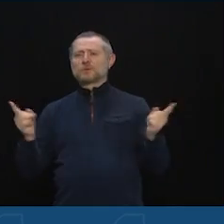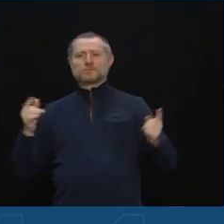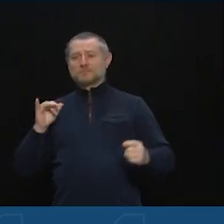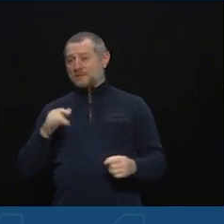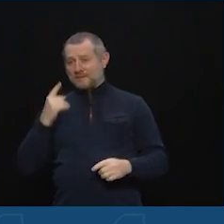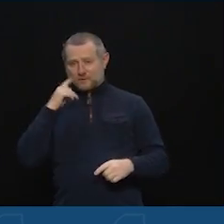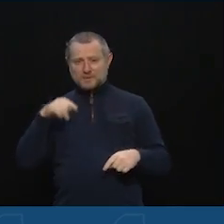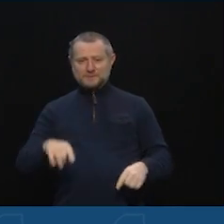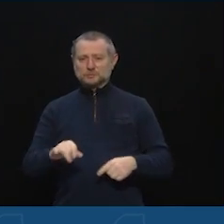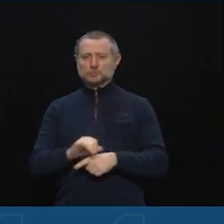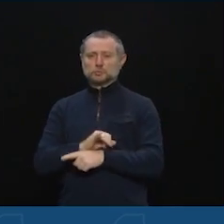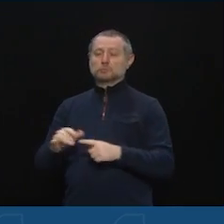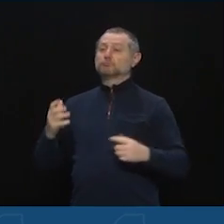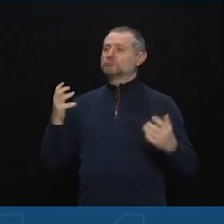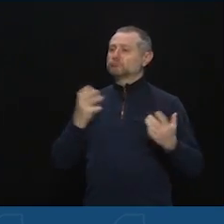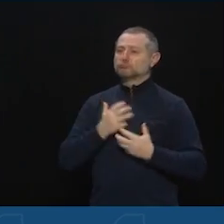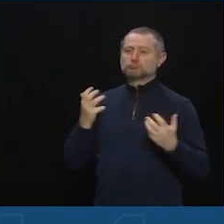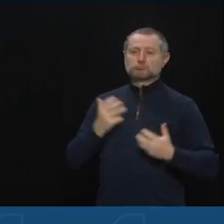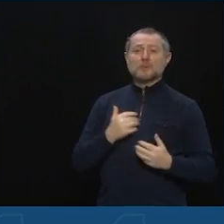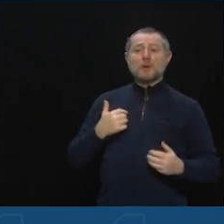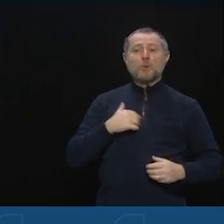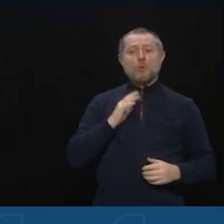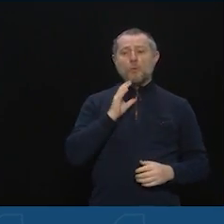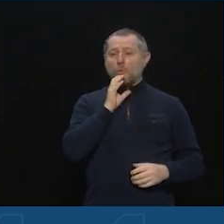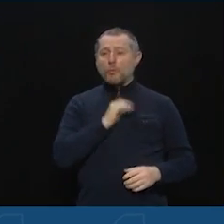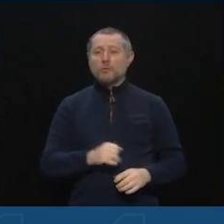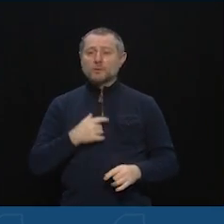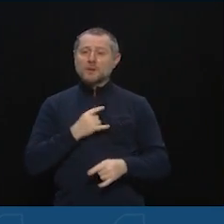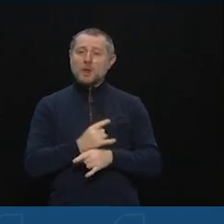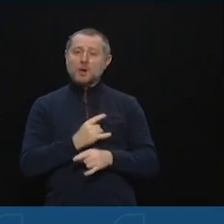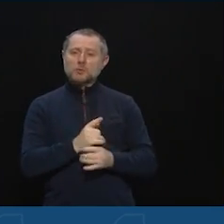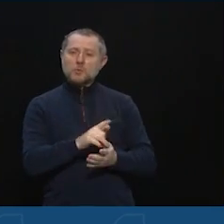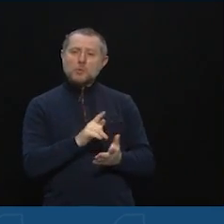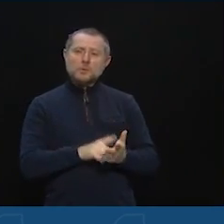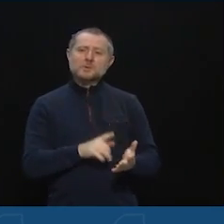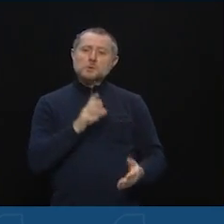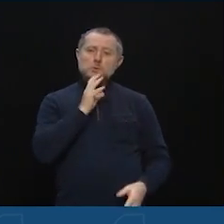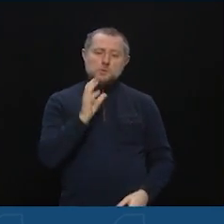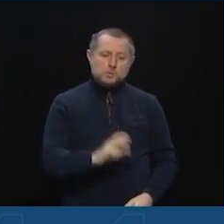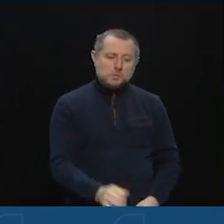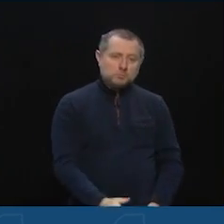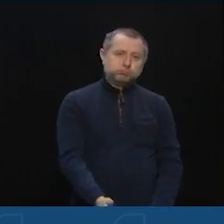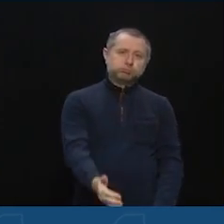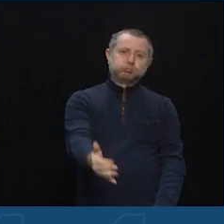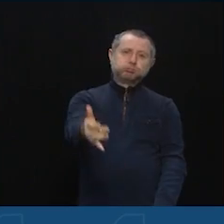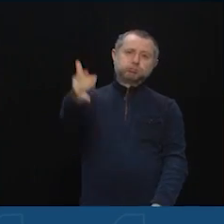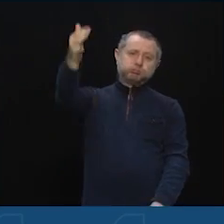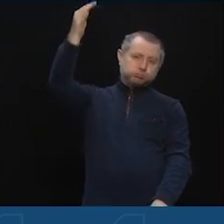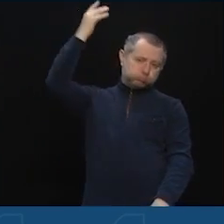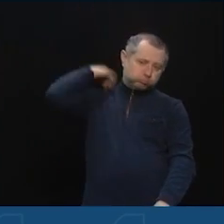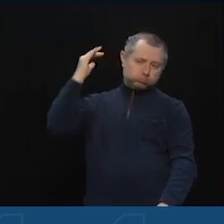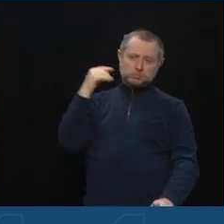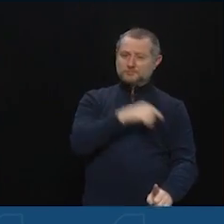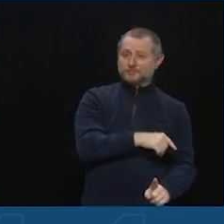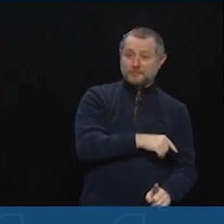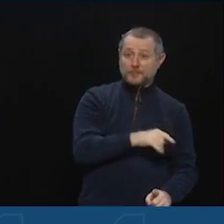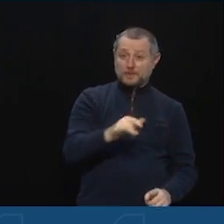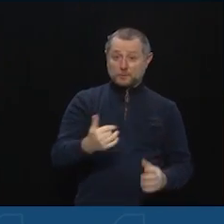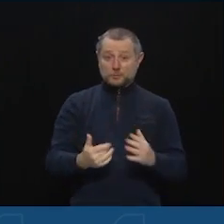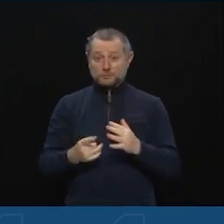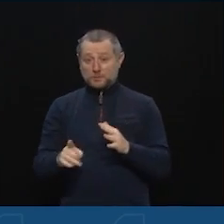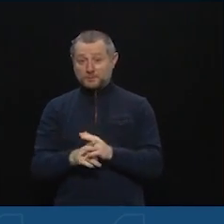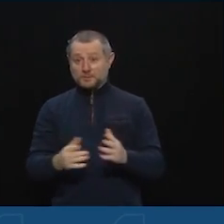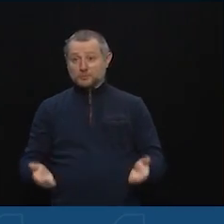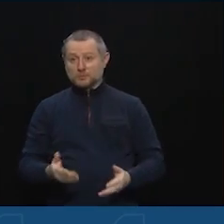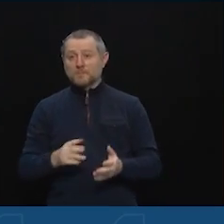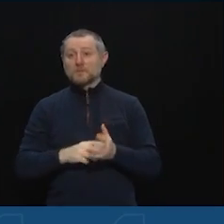industry and when it comes to our antiquated alcohol laws. You spoke. Your presence here speaks great volumes. You talked about 100